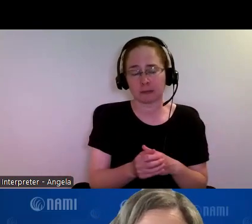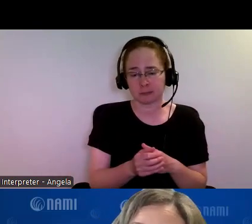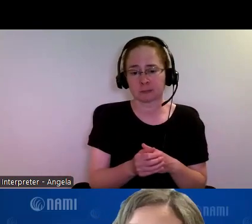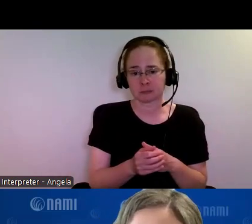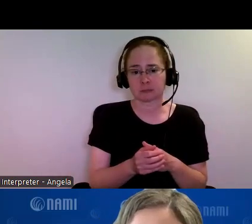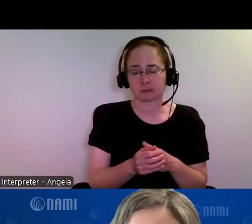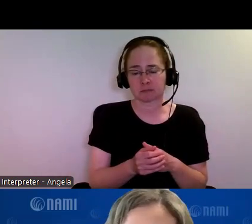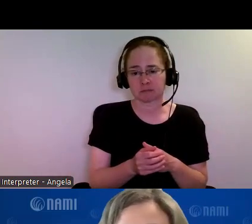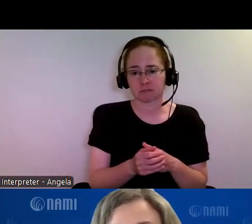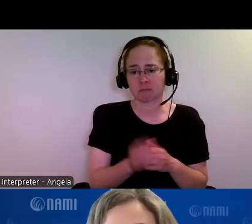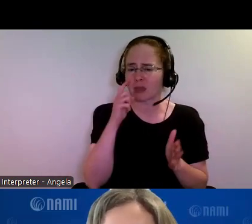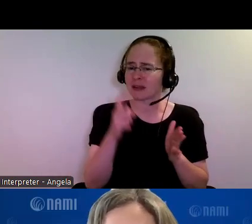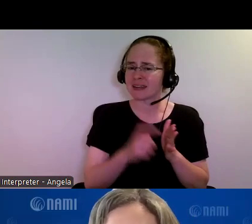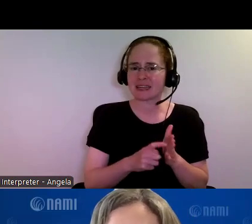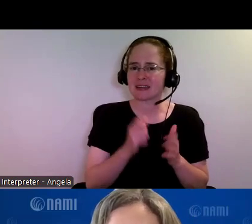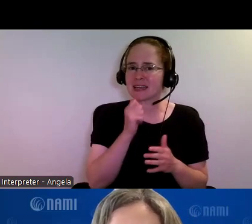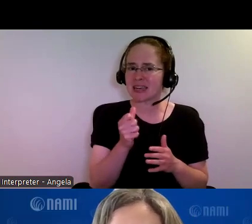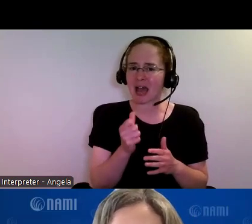there's not one